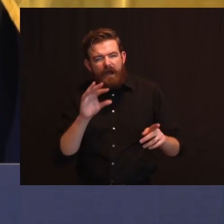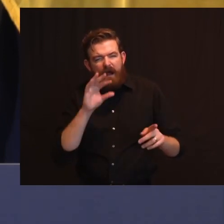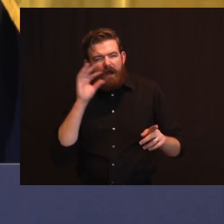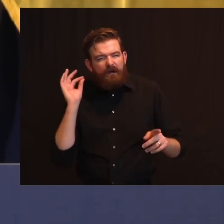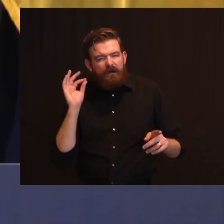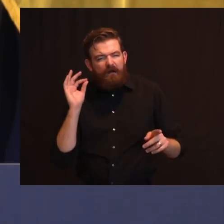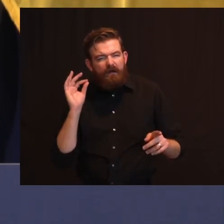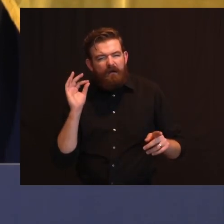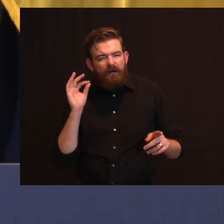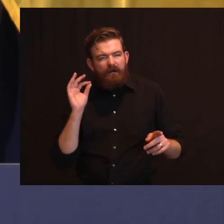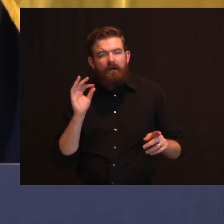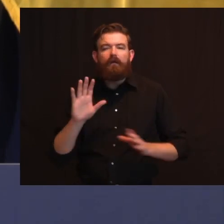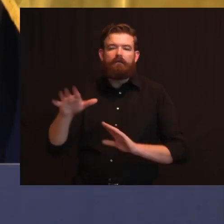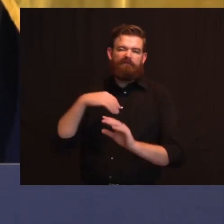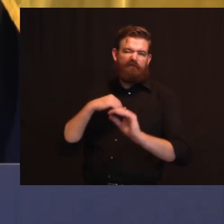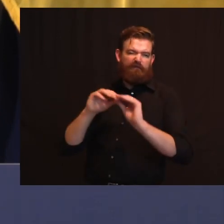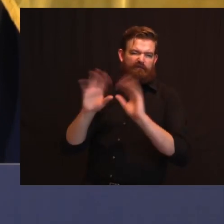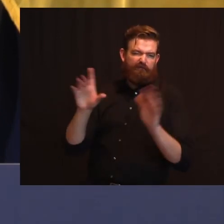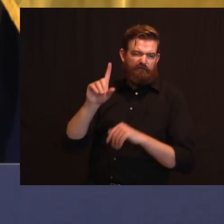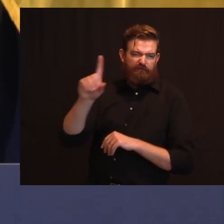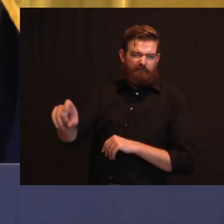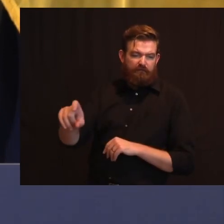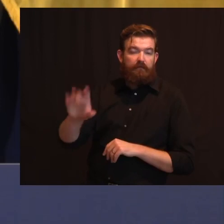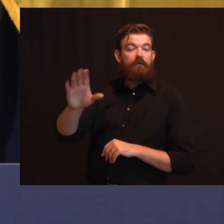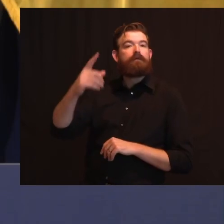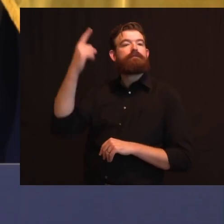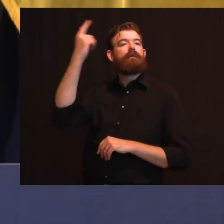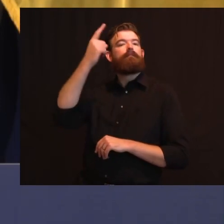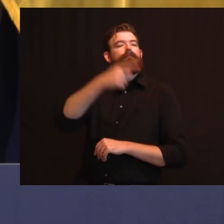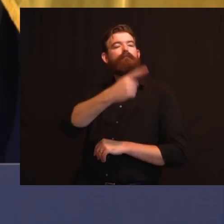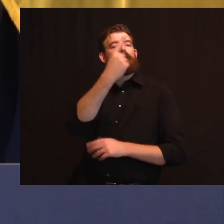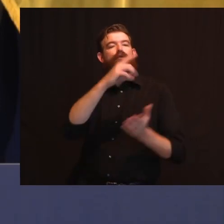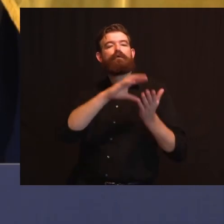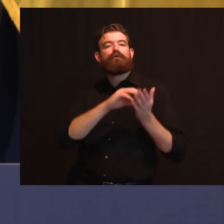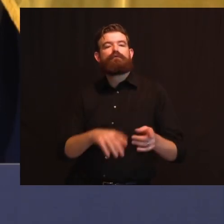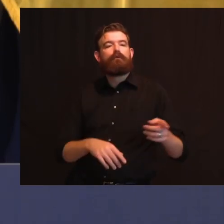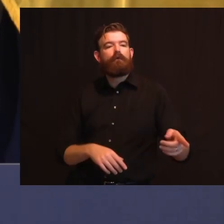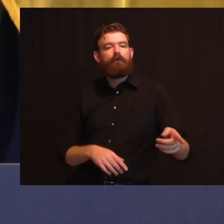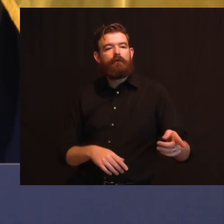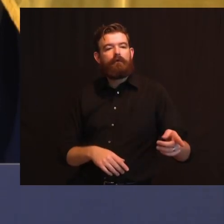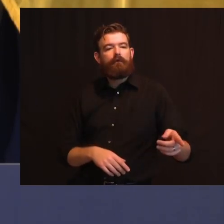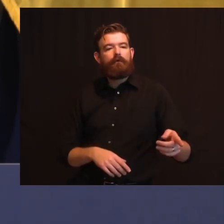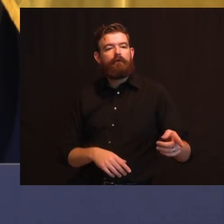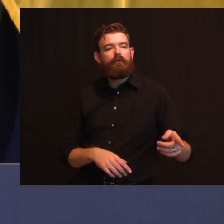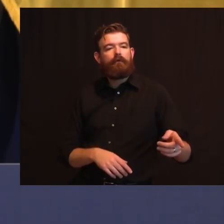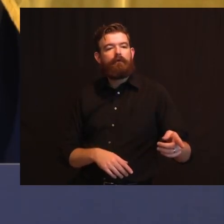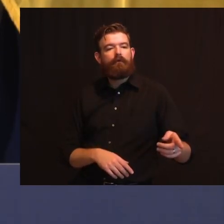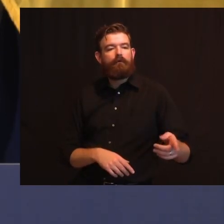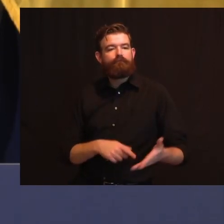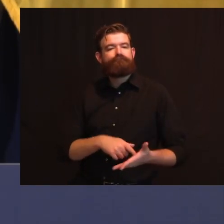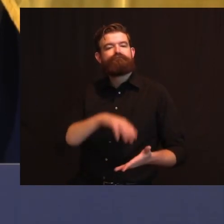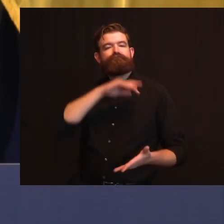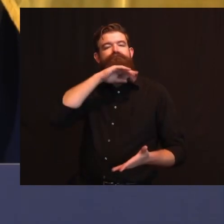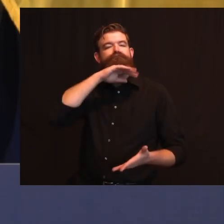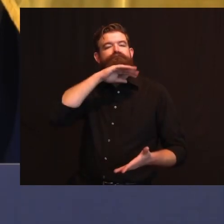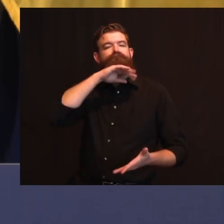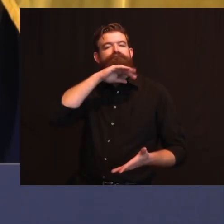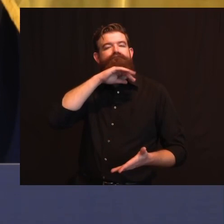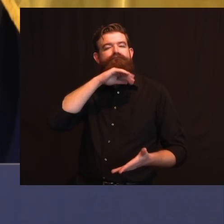was supposedly, apparently the act of students, do you think the school districts are equipped to handle